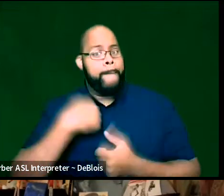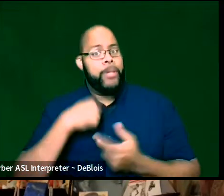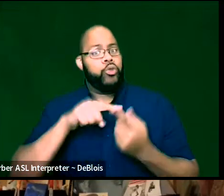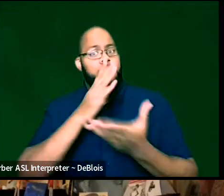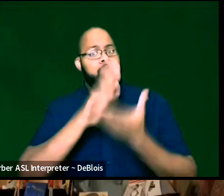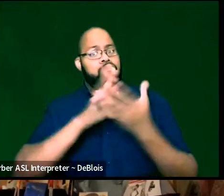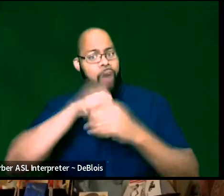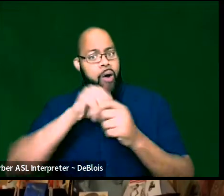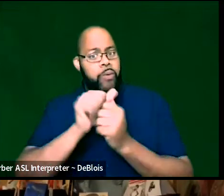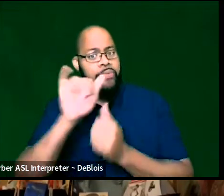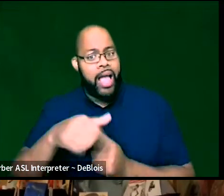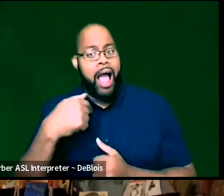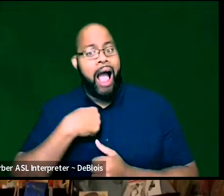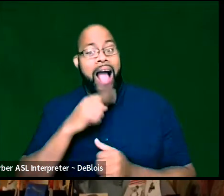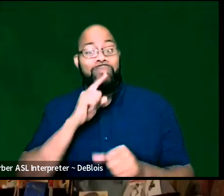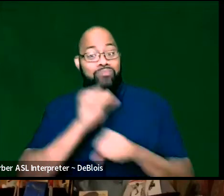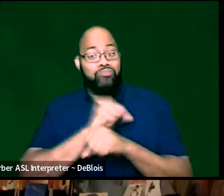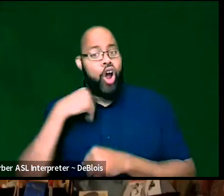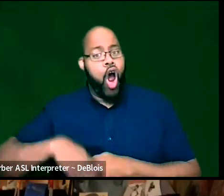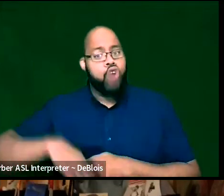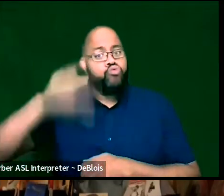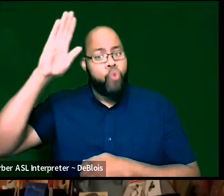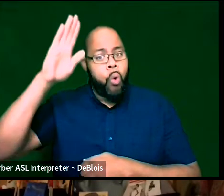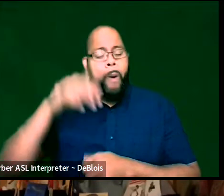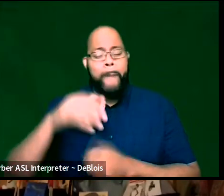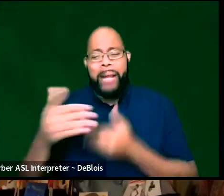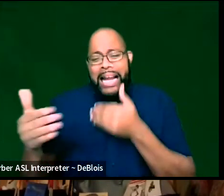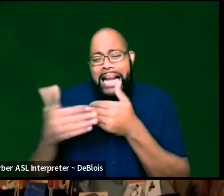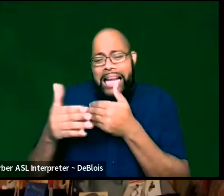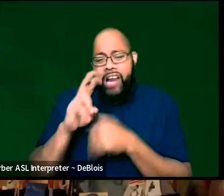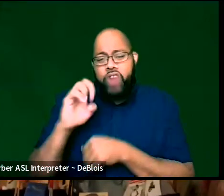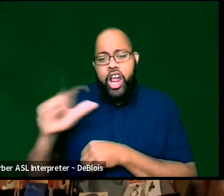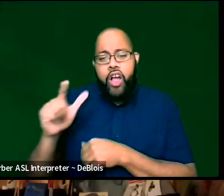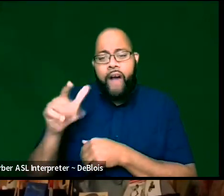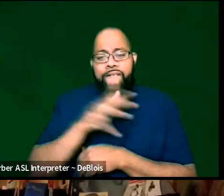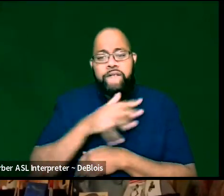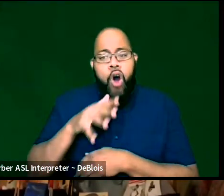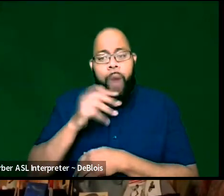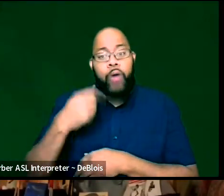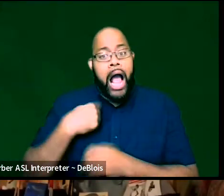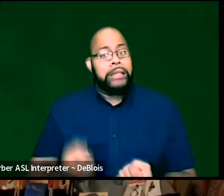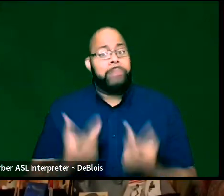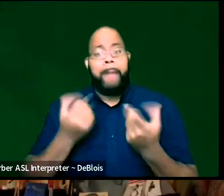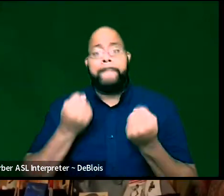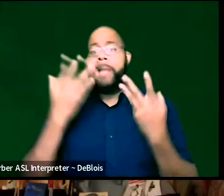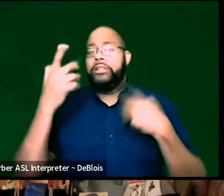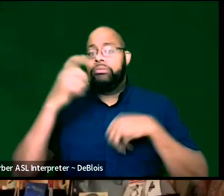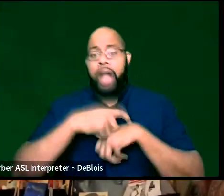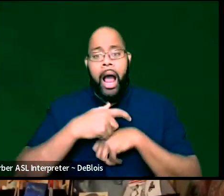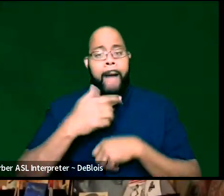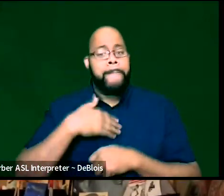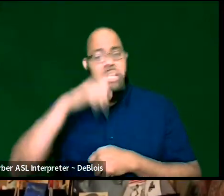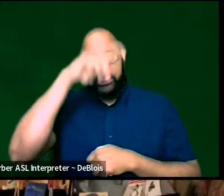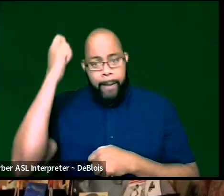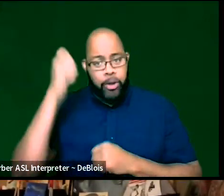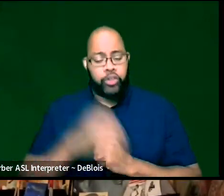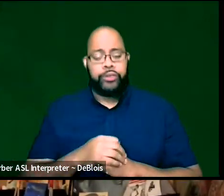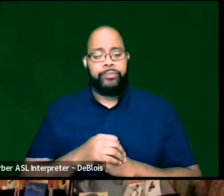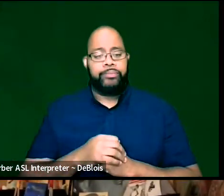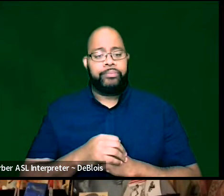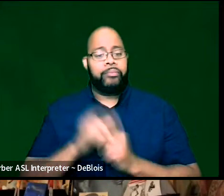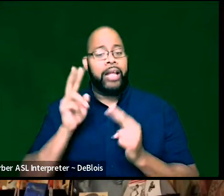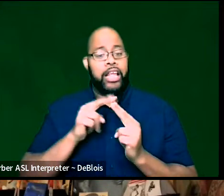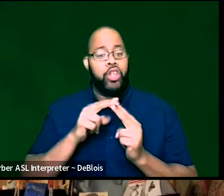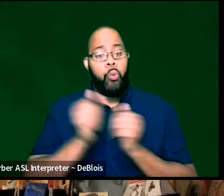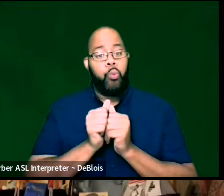part of that. I literally grew up steps from Regal Farm. And so I spent a lot of my summers either